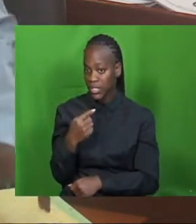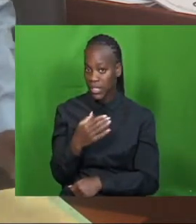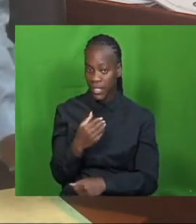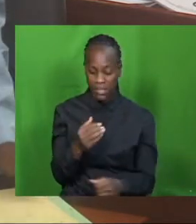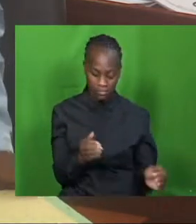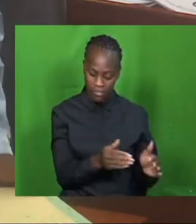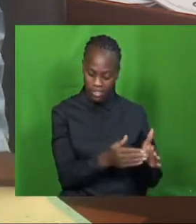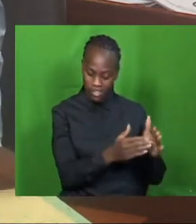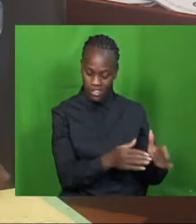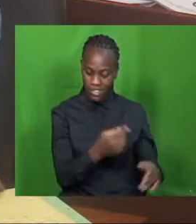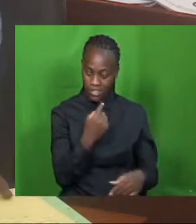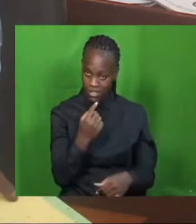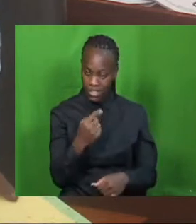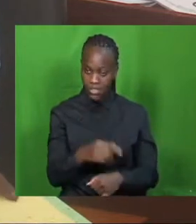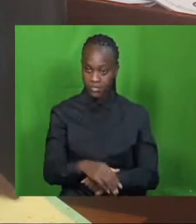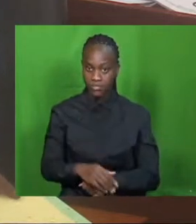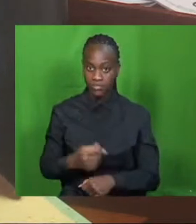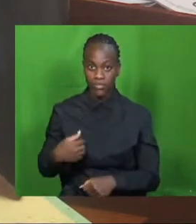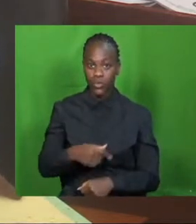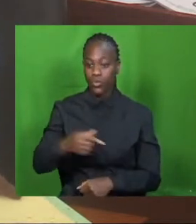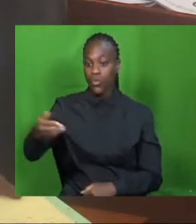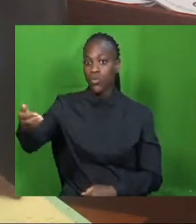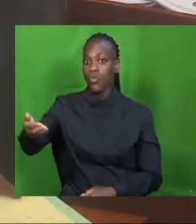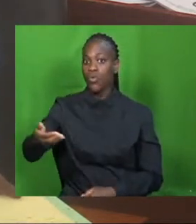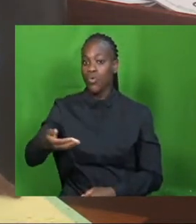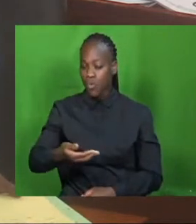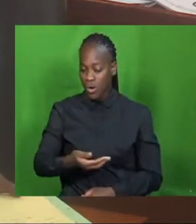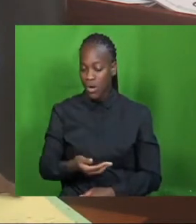a continent and find solutions to it.